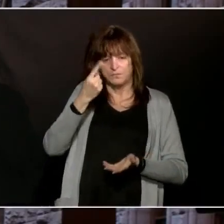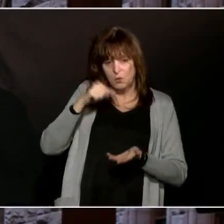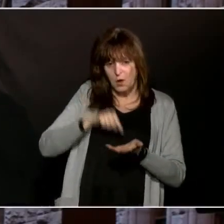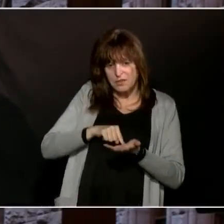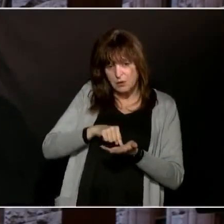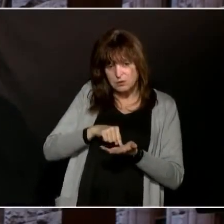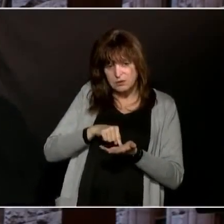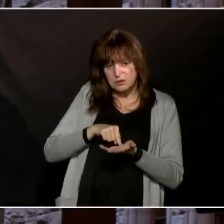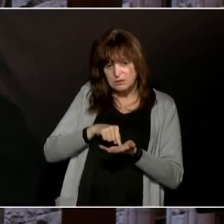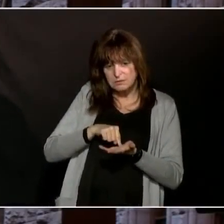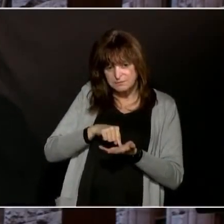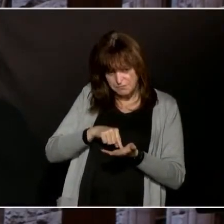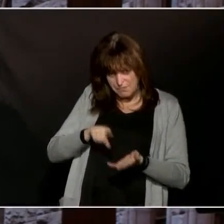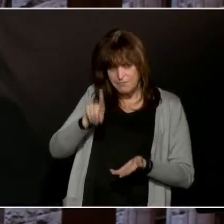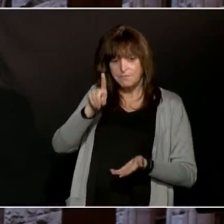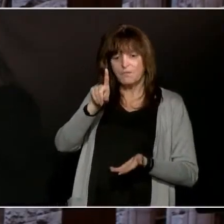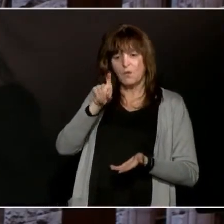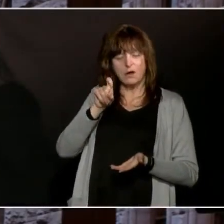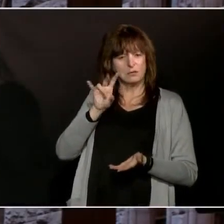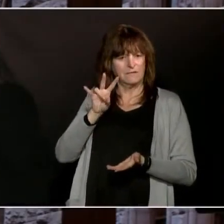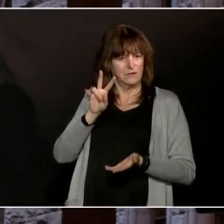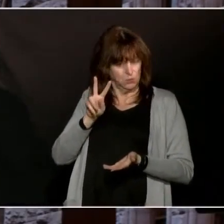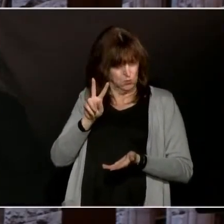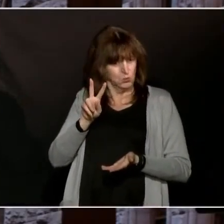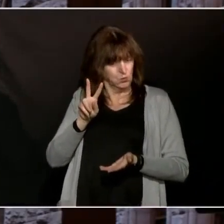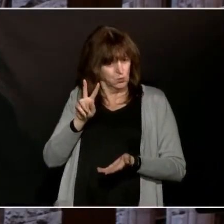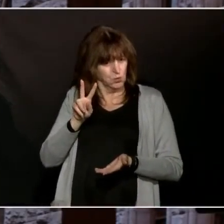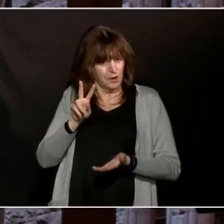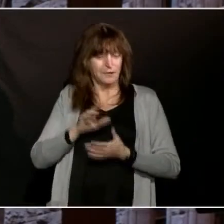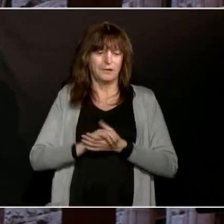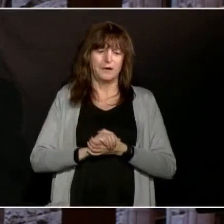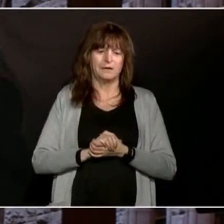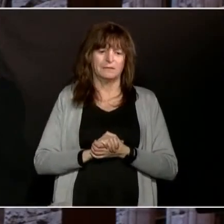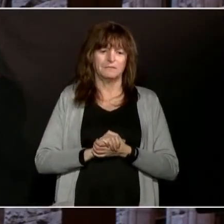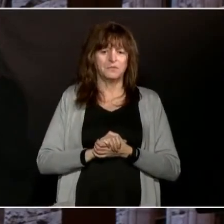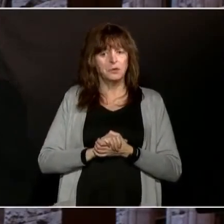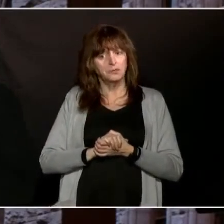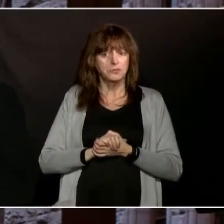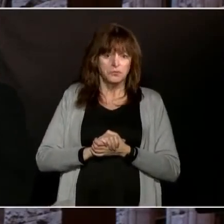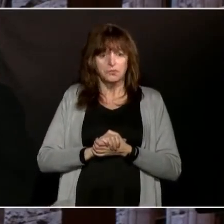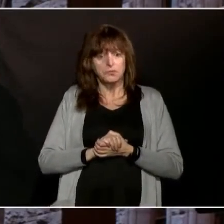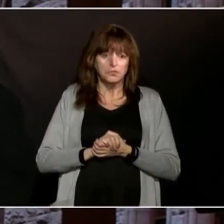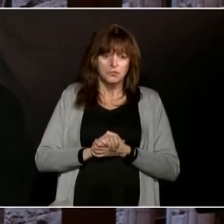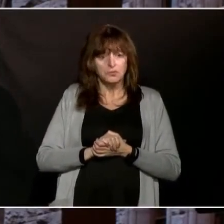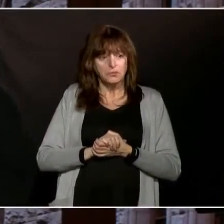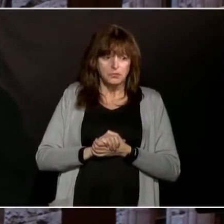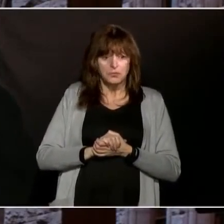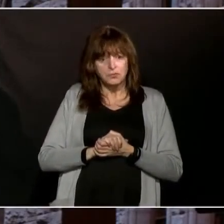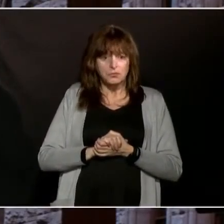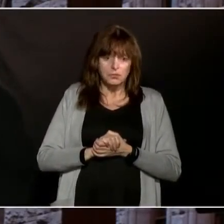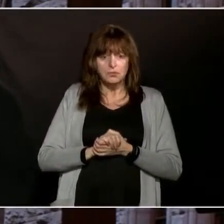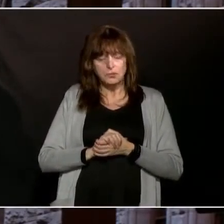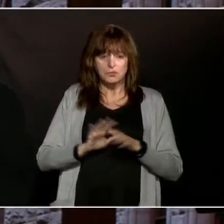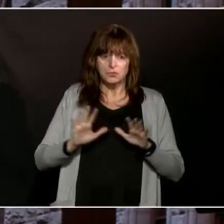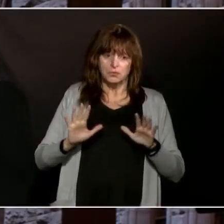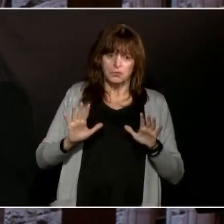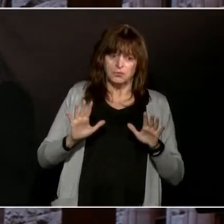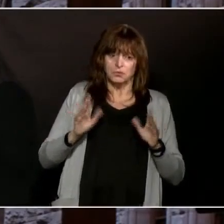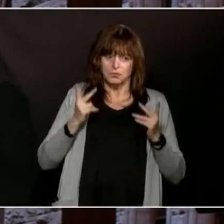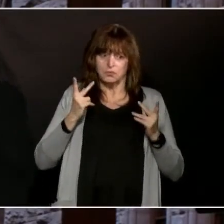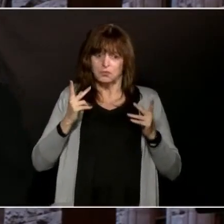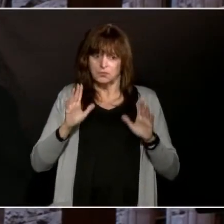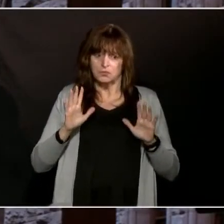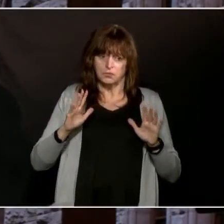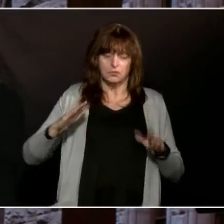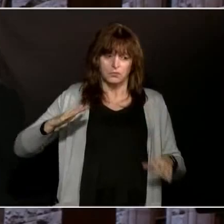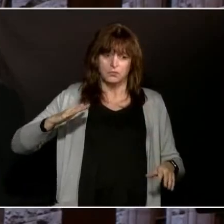with what we had seen in the laboratory data positivity. So we didn't see that that was a data entry correction, but